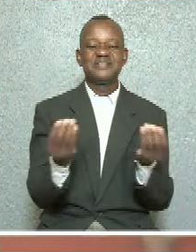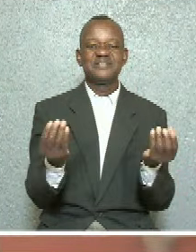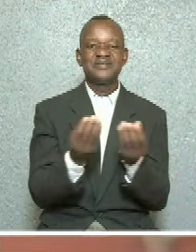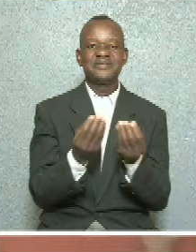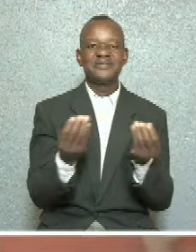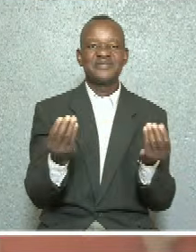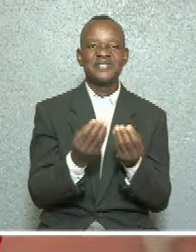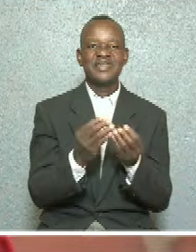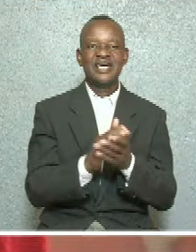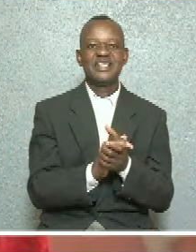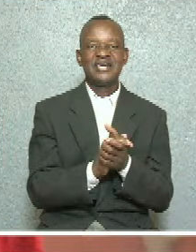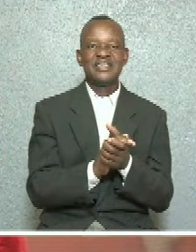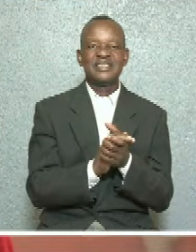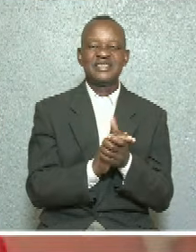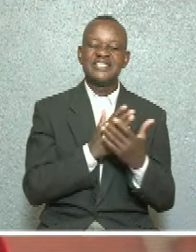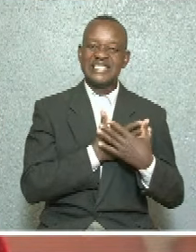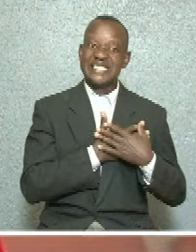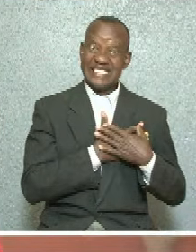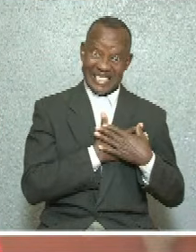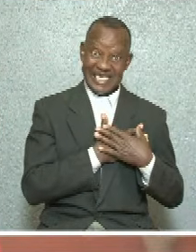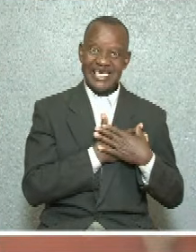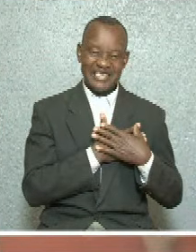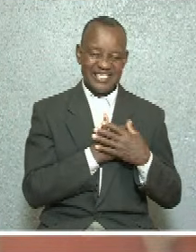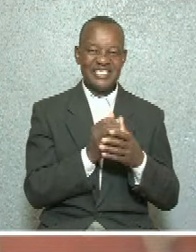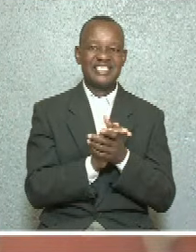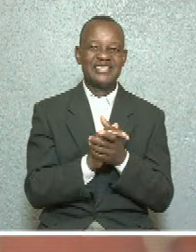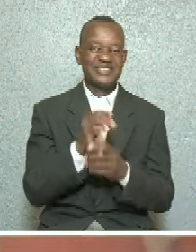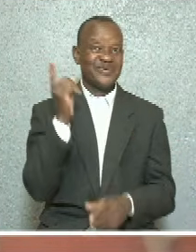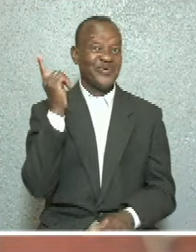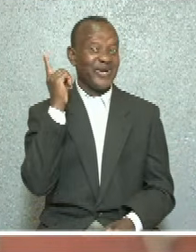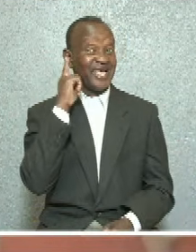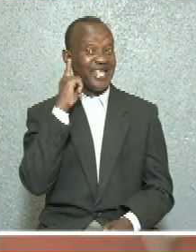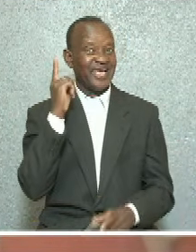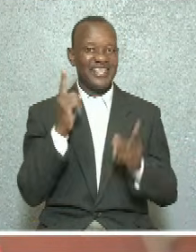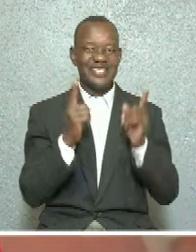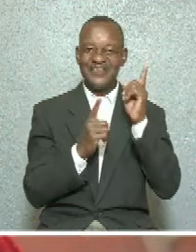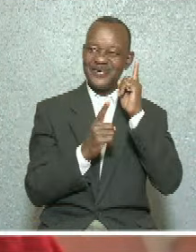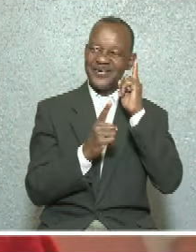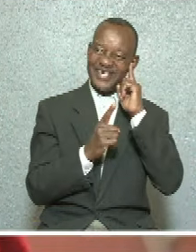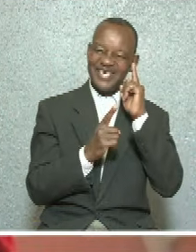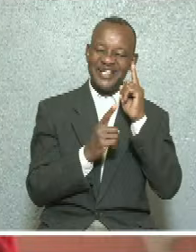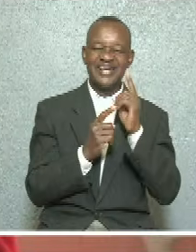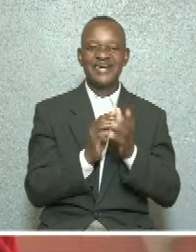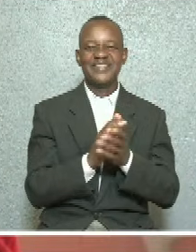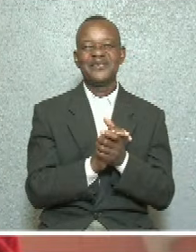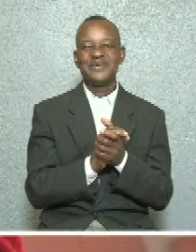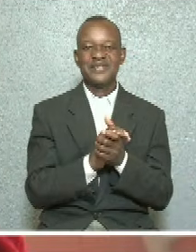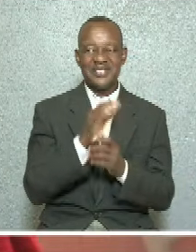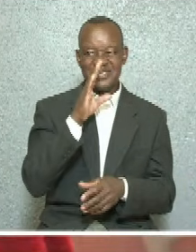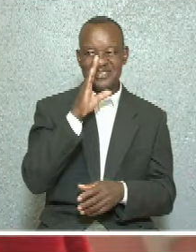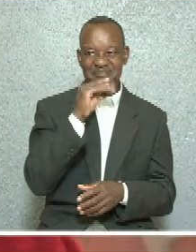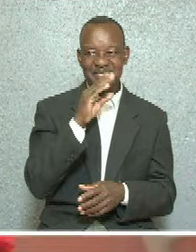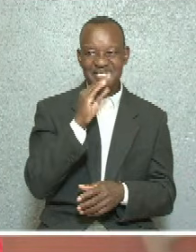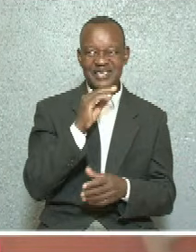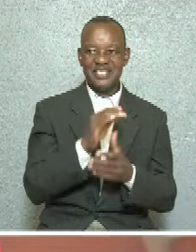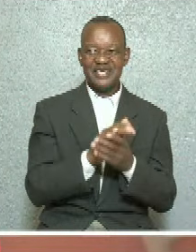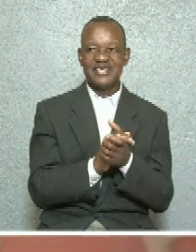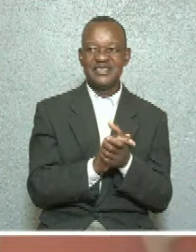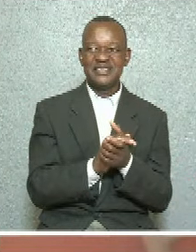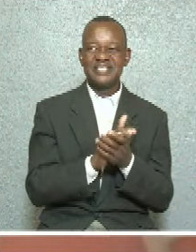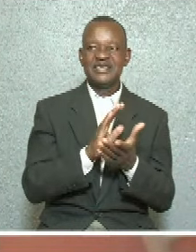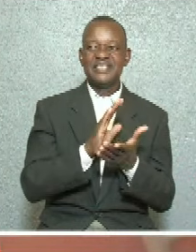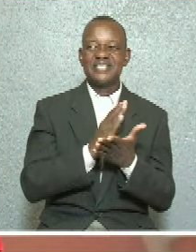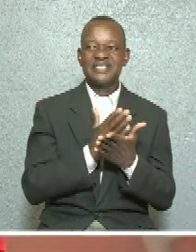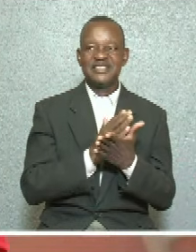MJ, our question basically to you on this blessed day is that some of us are basically products of